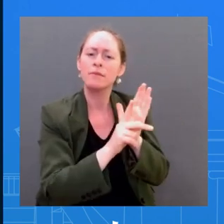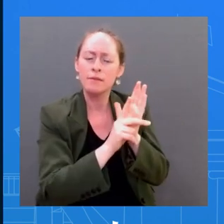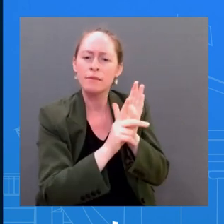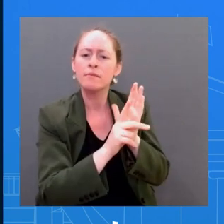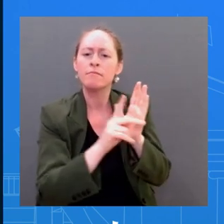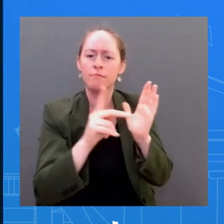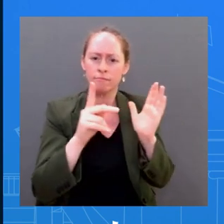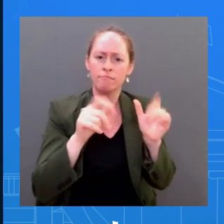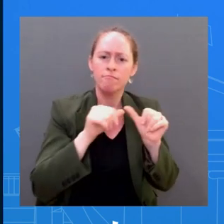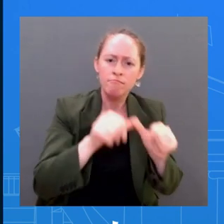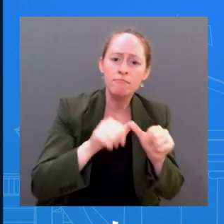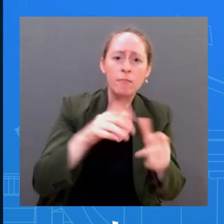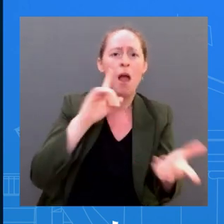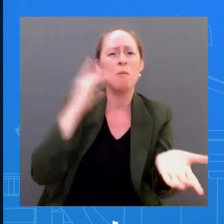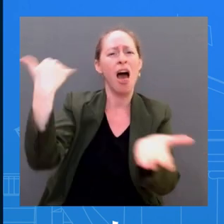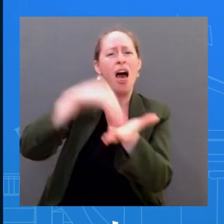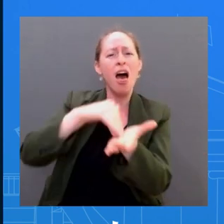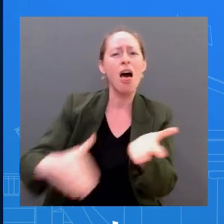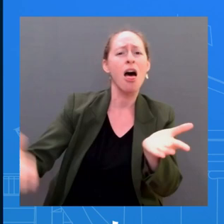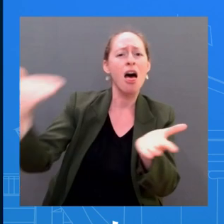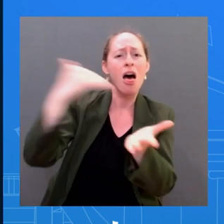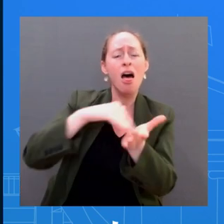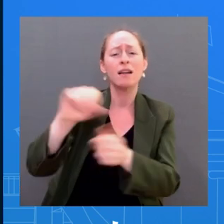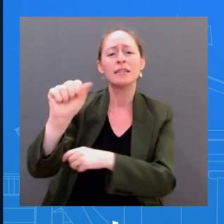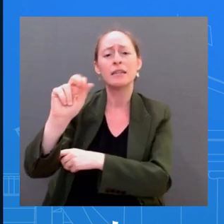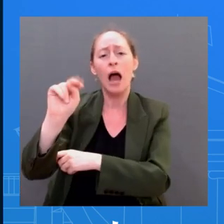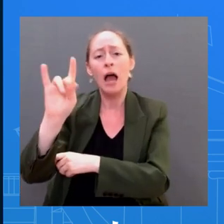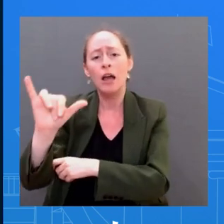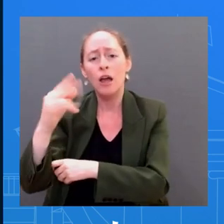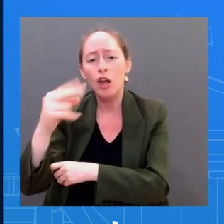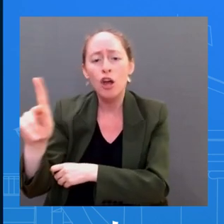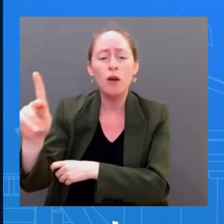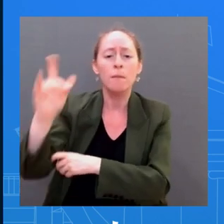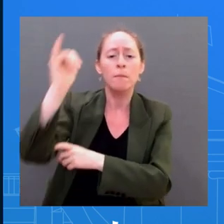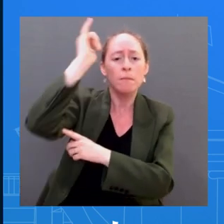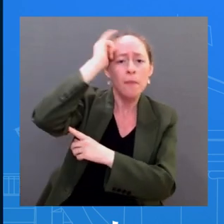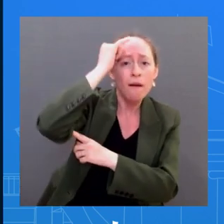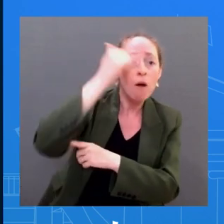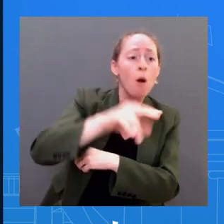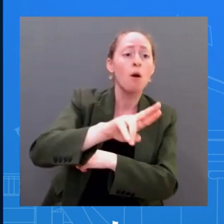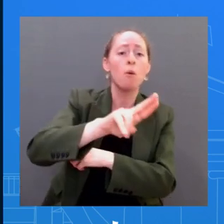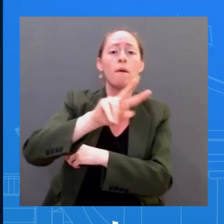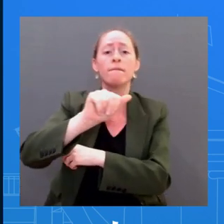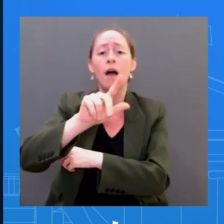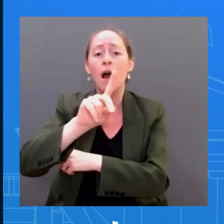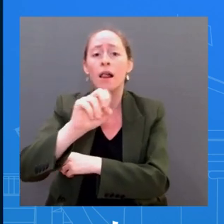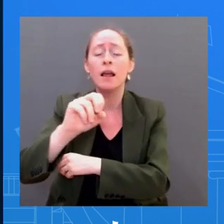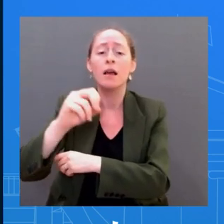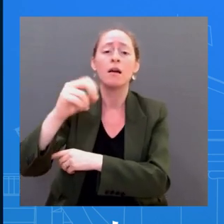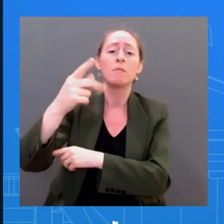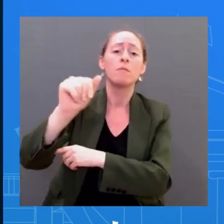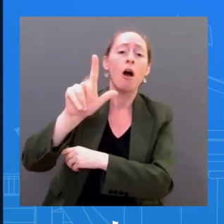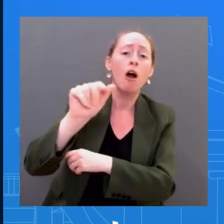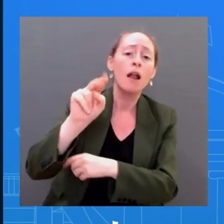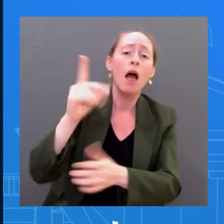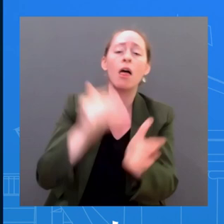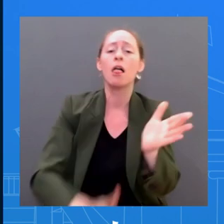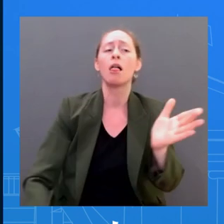Buffaloes, and Uvaldes from here on. We start by giving